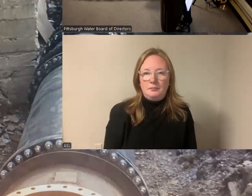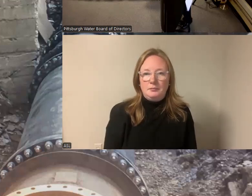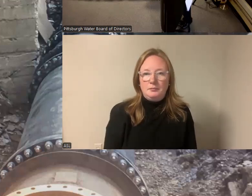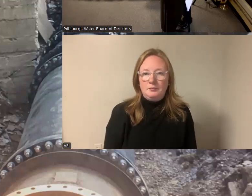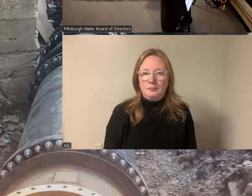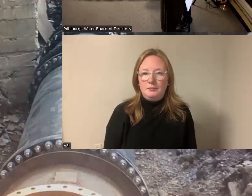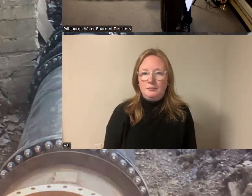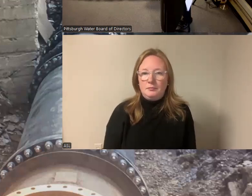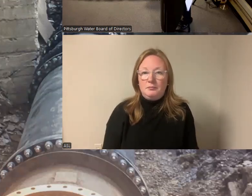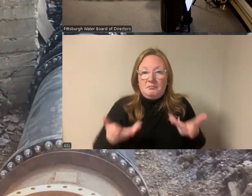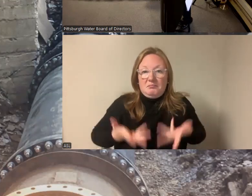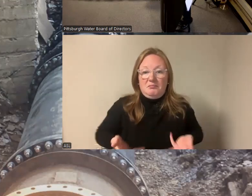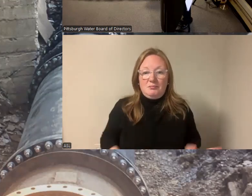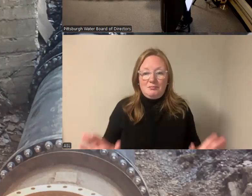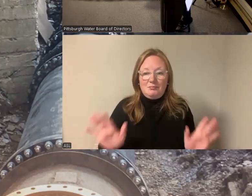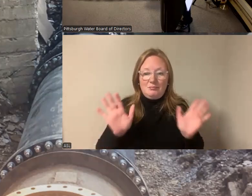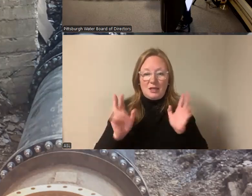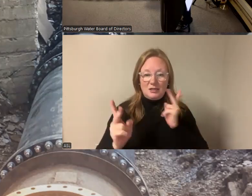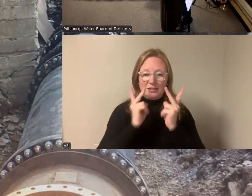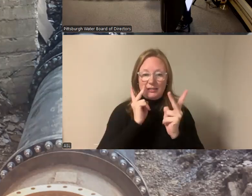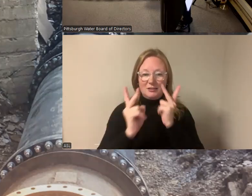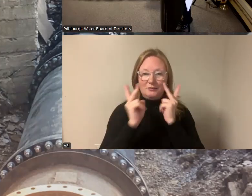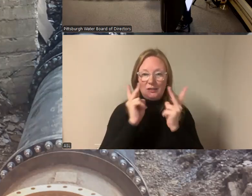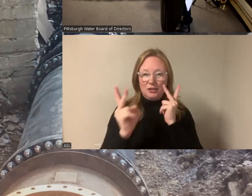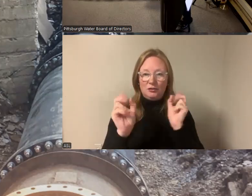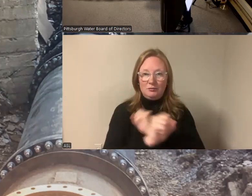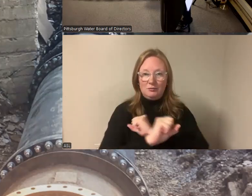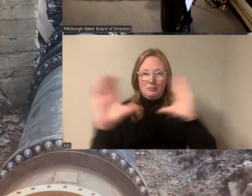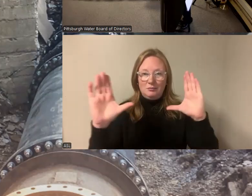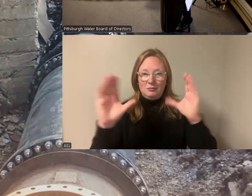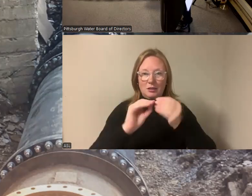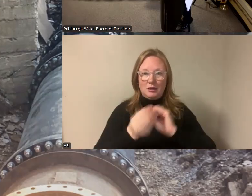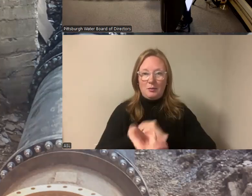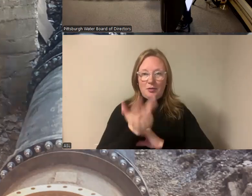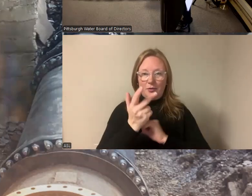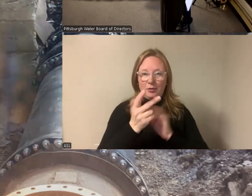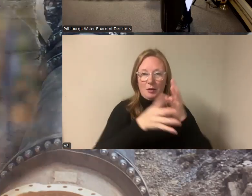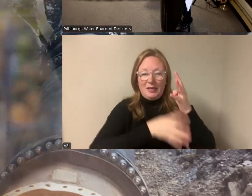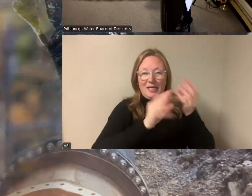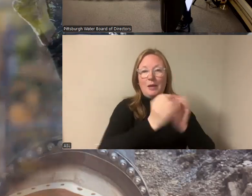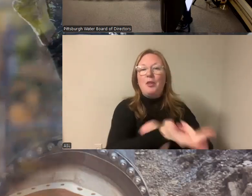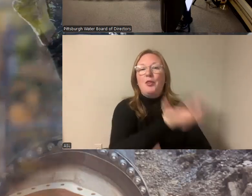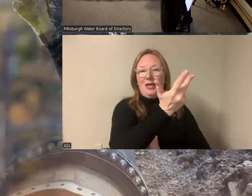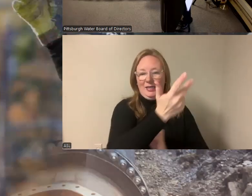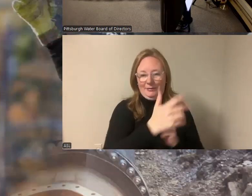And that is the completed vision of leak number 3.